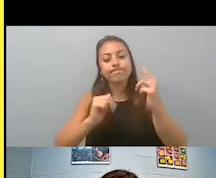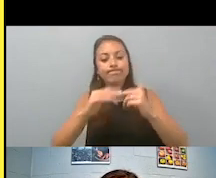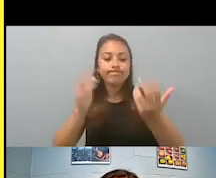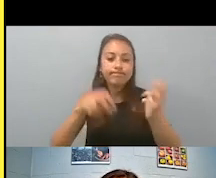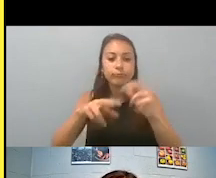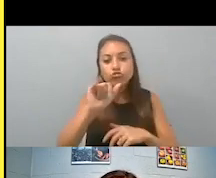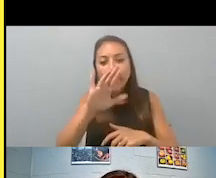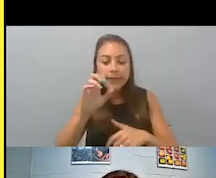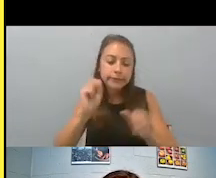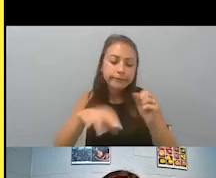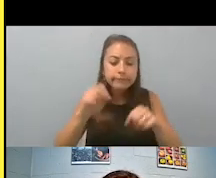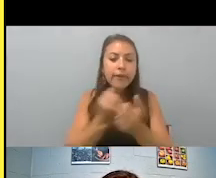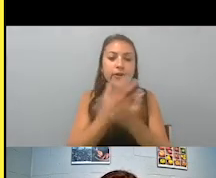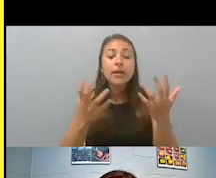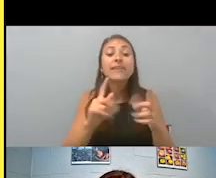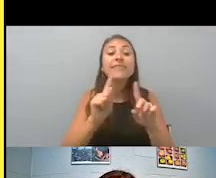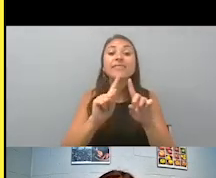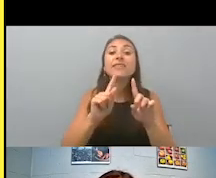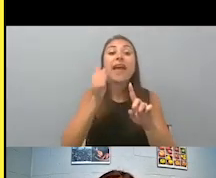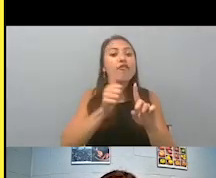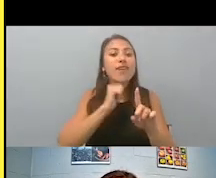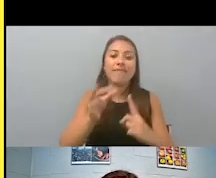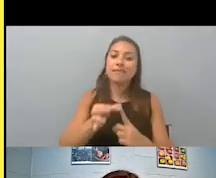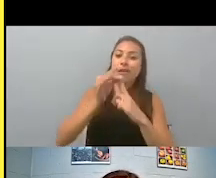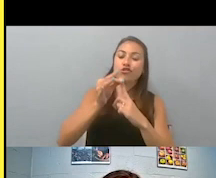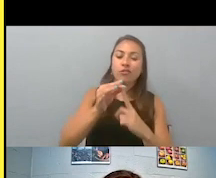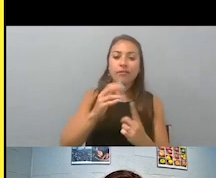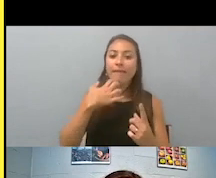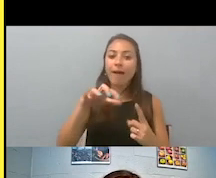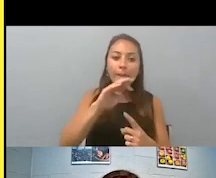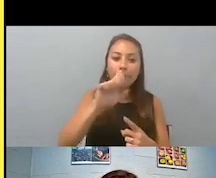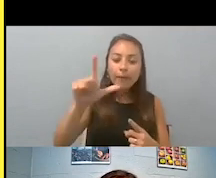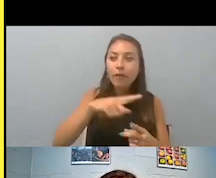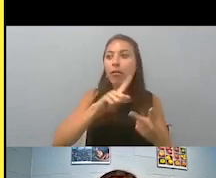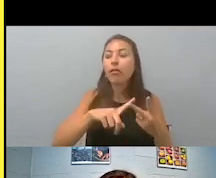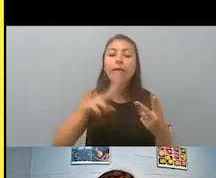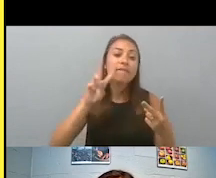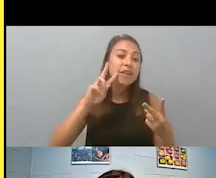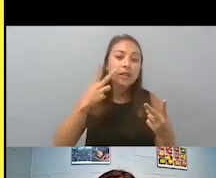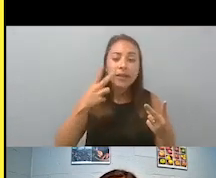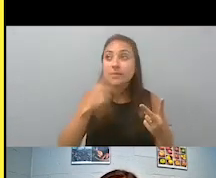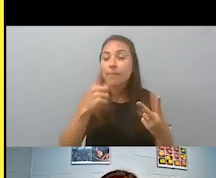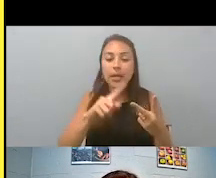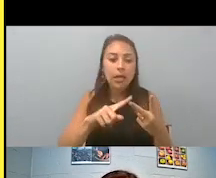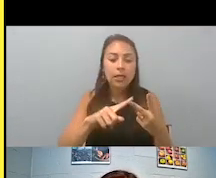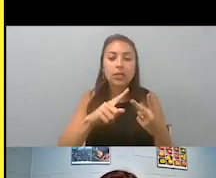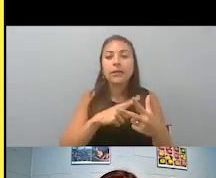daily specials, which include vegan, vegetarian hot meals with animal proteins,